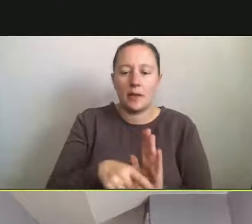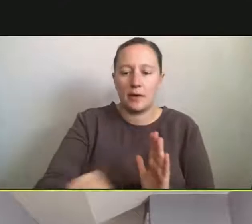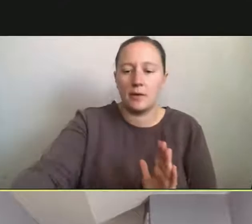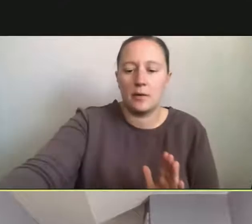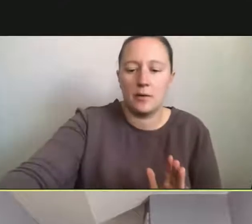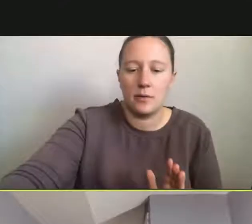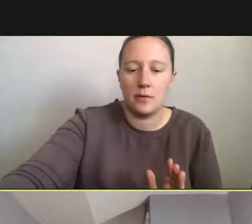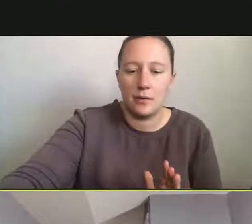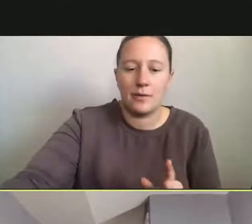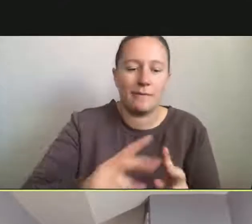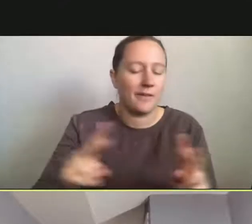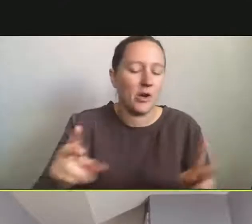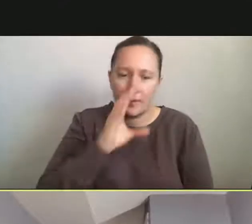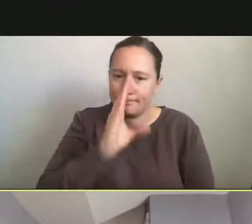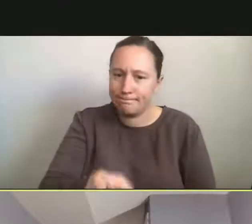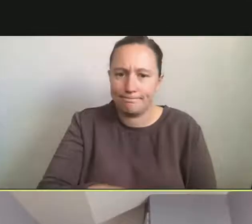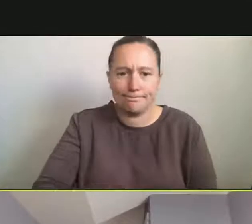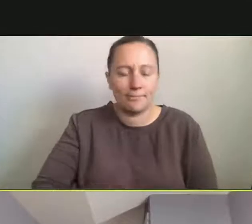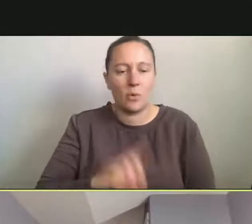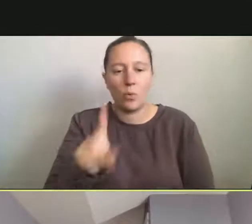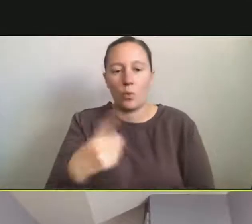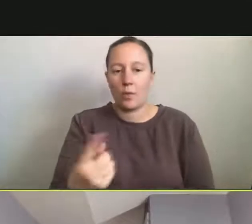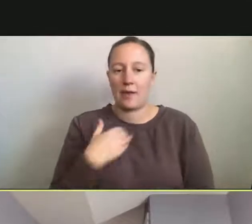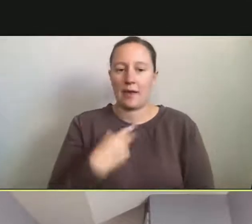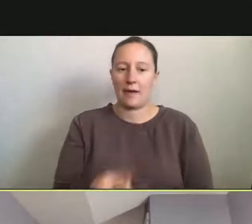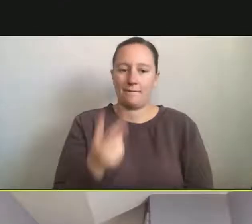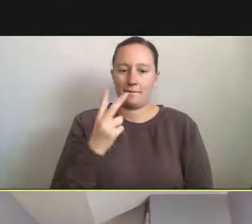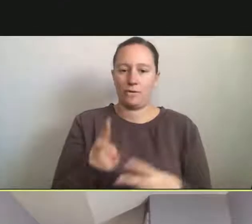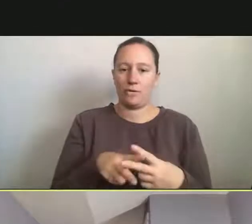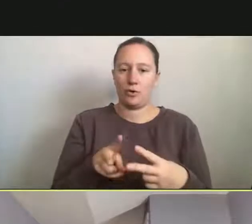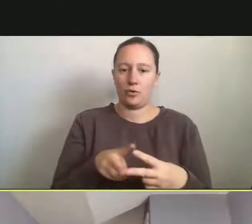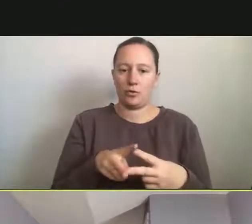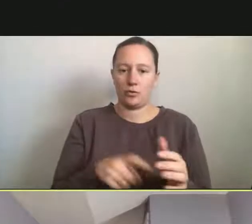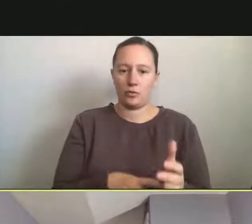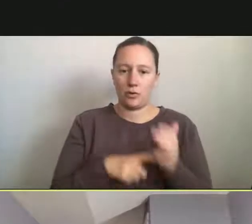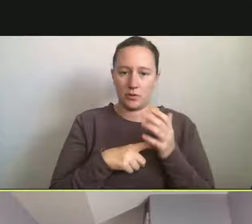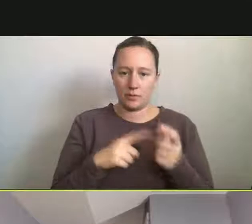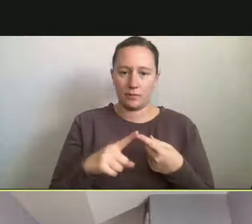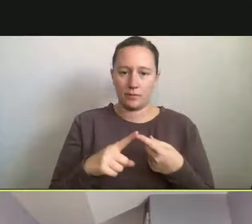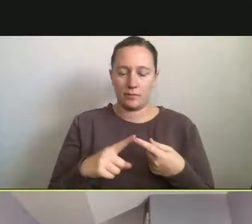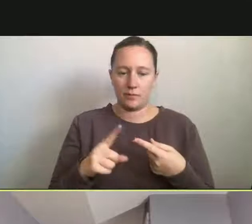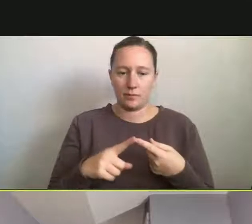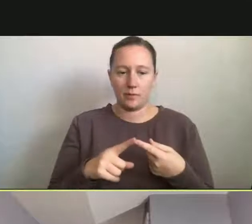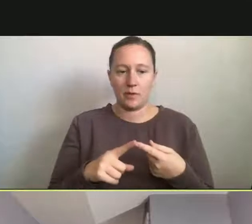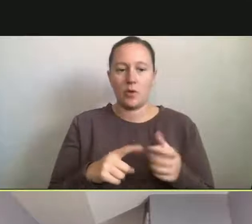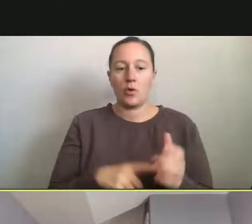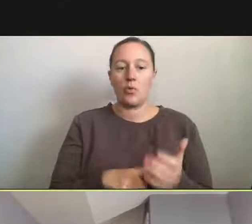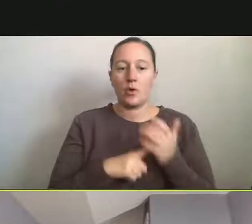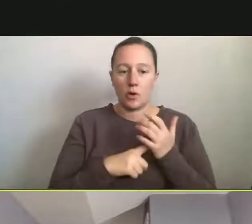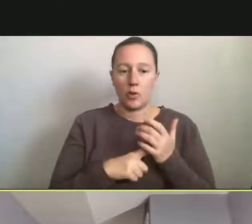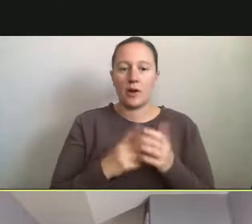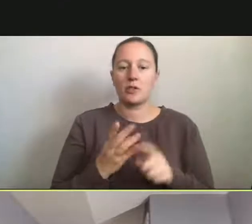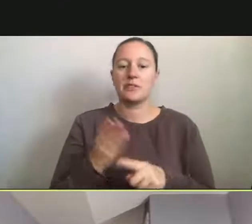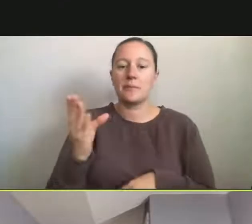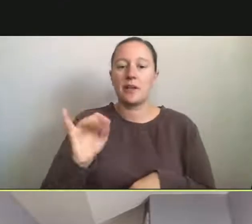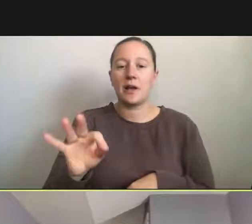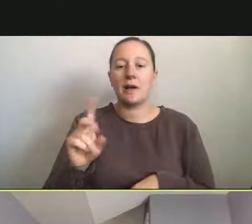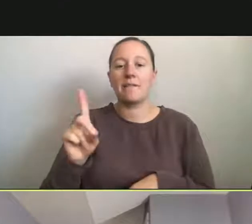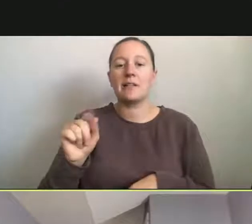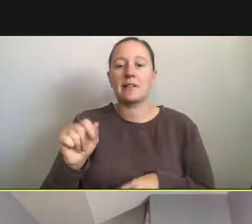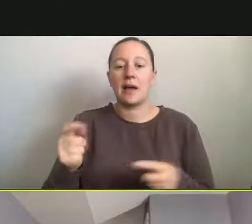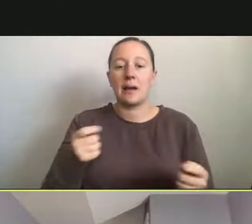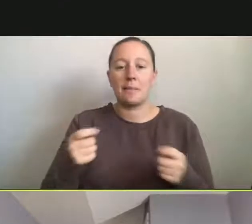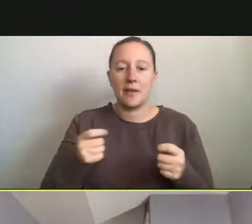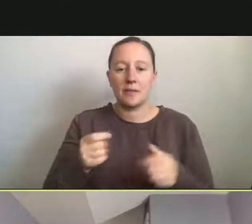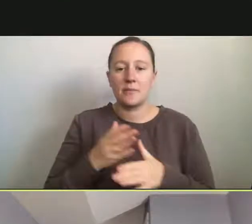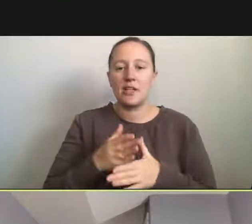very straightforward in that it only has two basic requirements. So first, it requires submission of a data management and